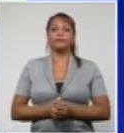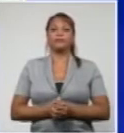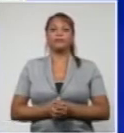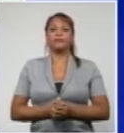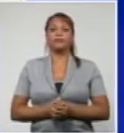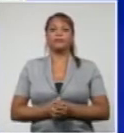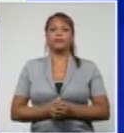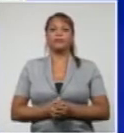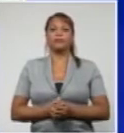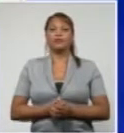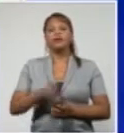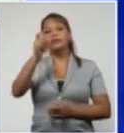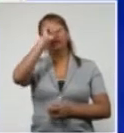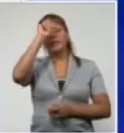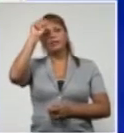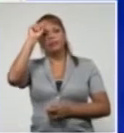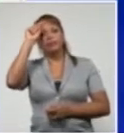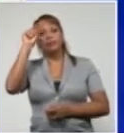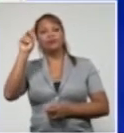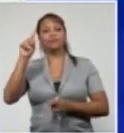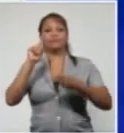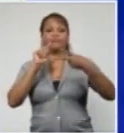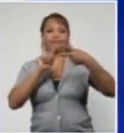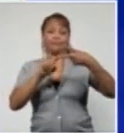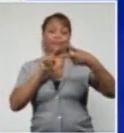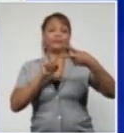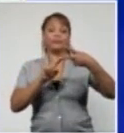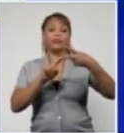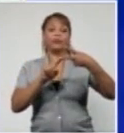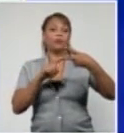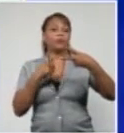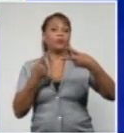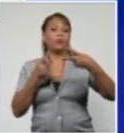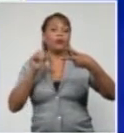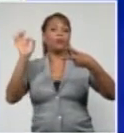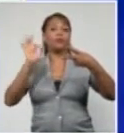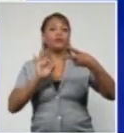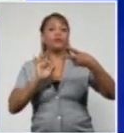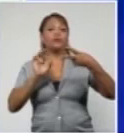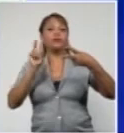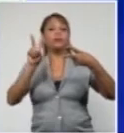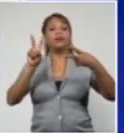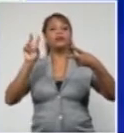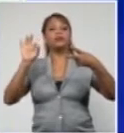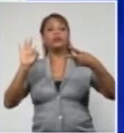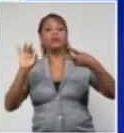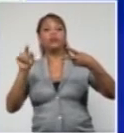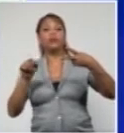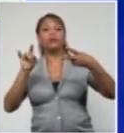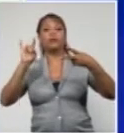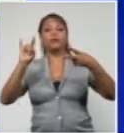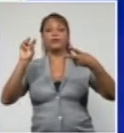with 11.19, Matanzas has a rate of 2.36,